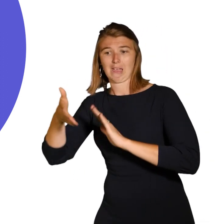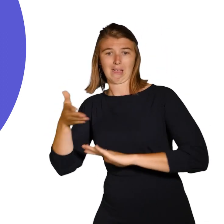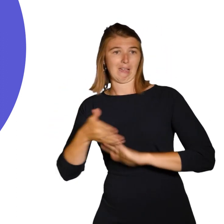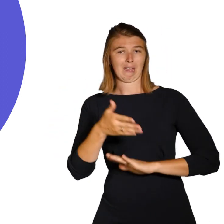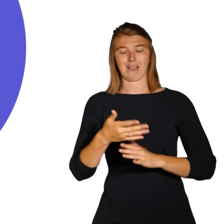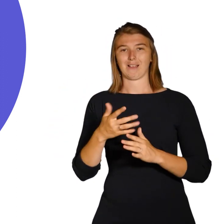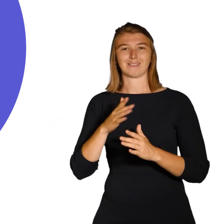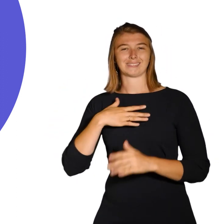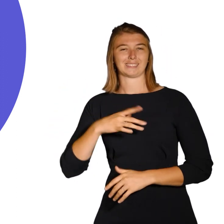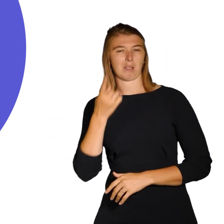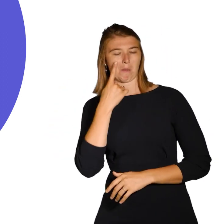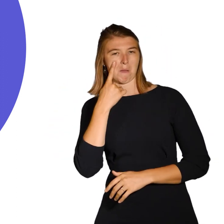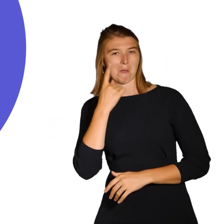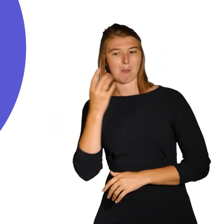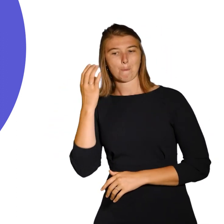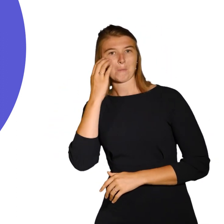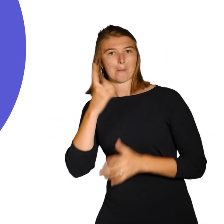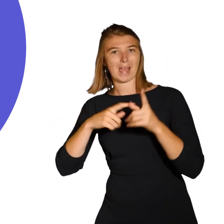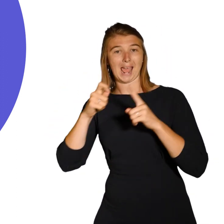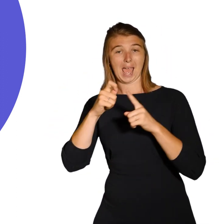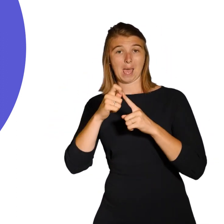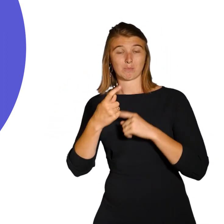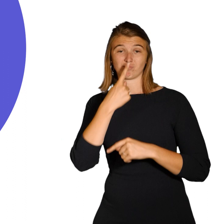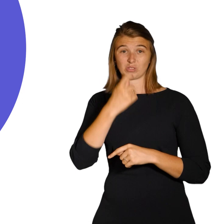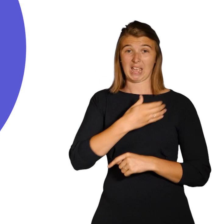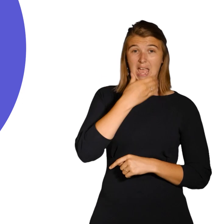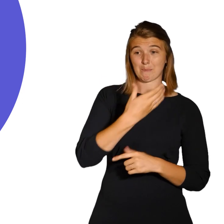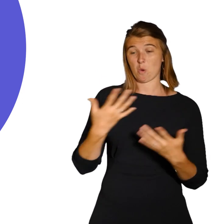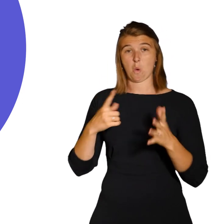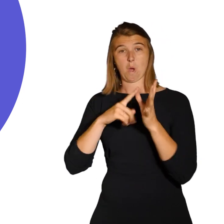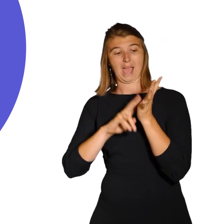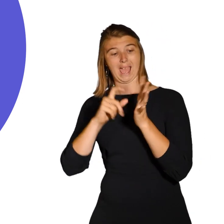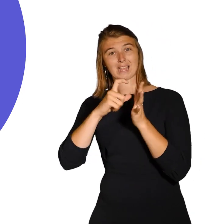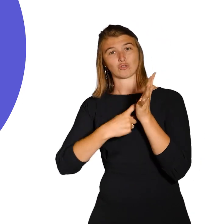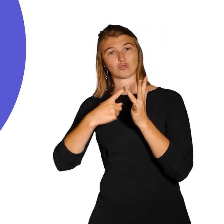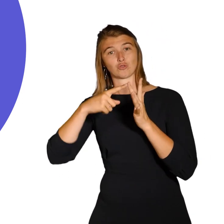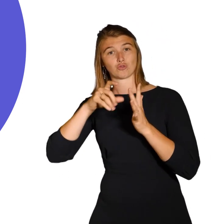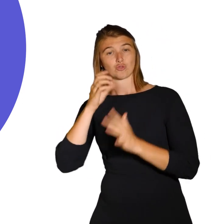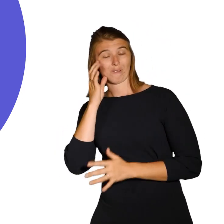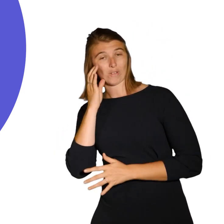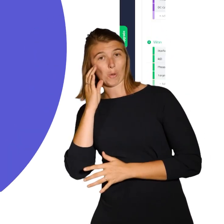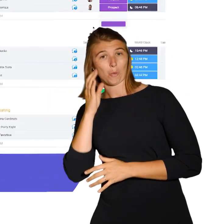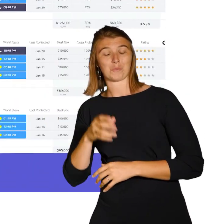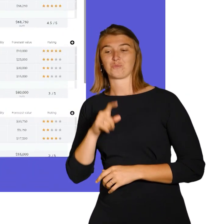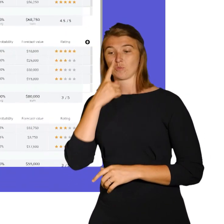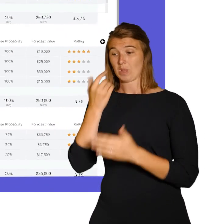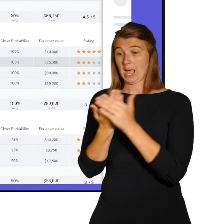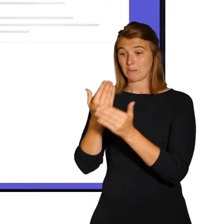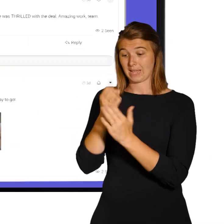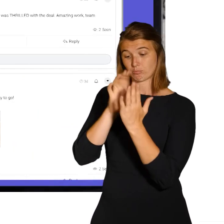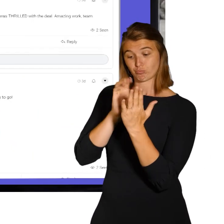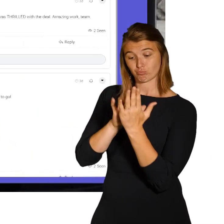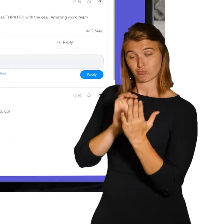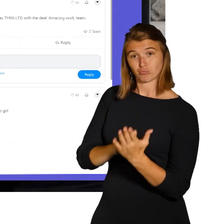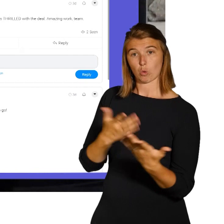Available on all iOS and Android devices, the app will allow you to communicate and post updates on the fly. As you can